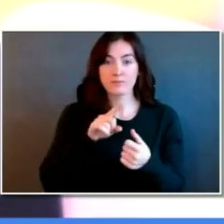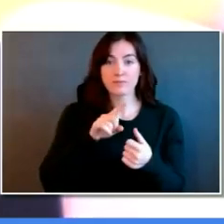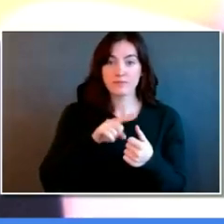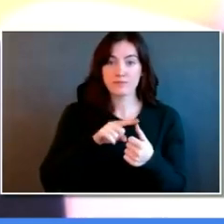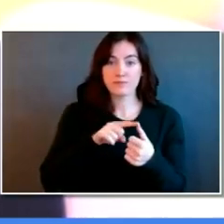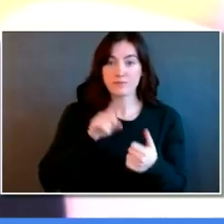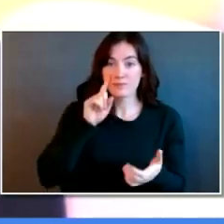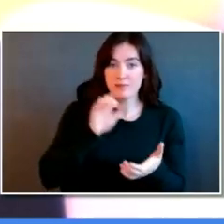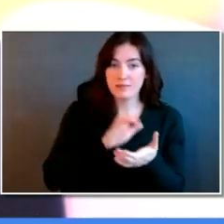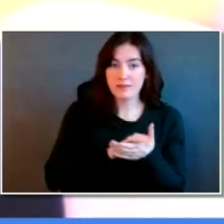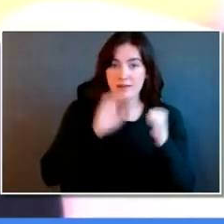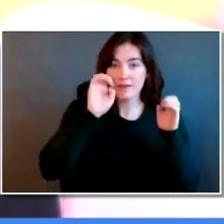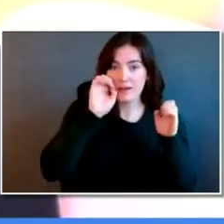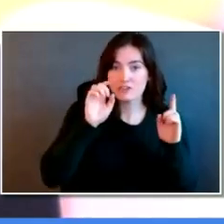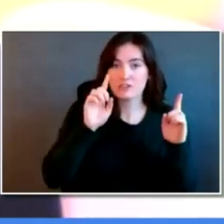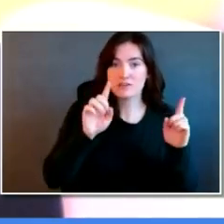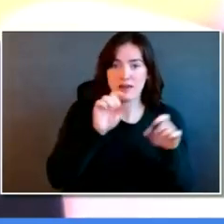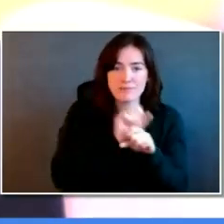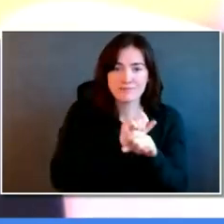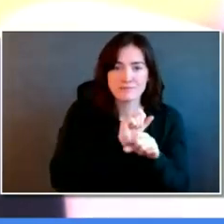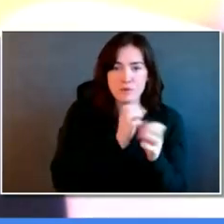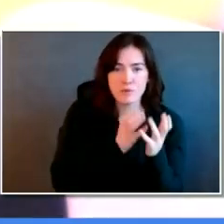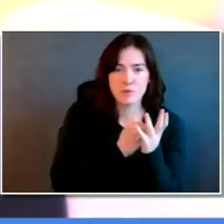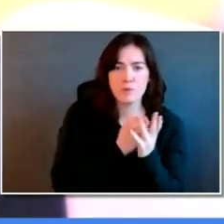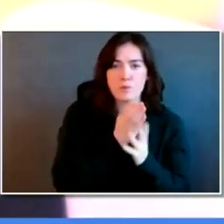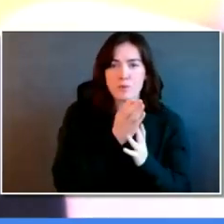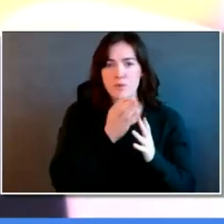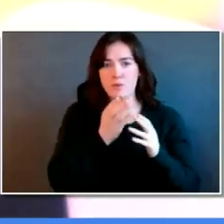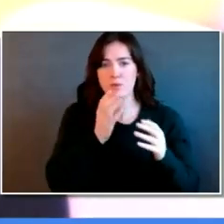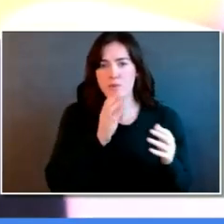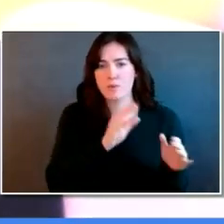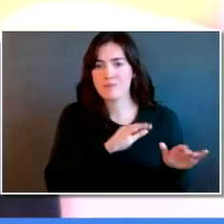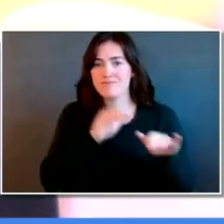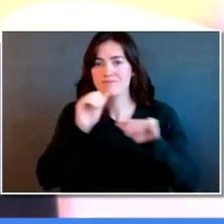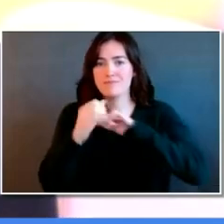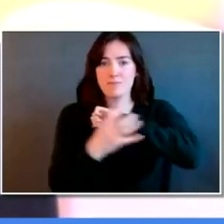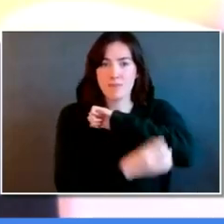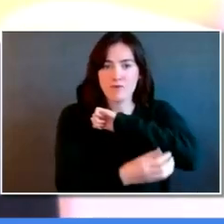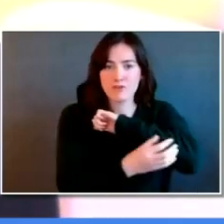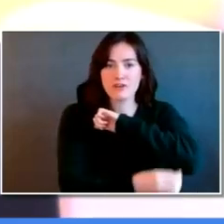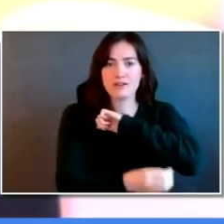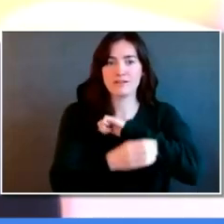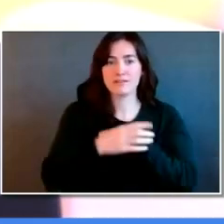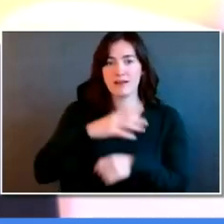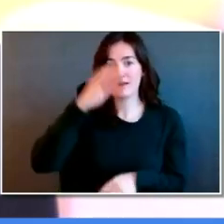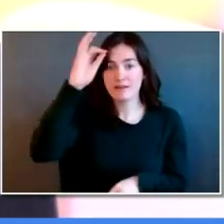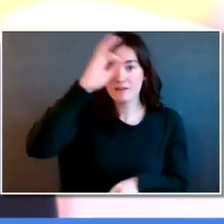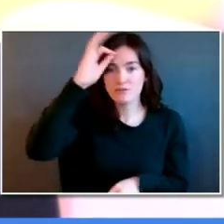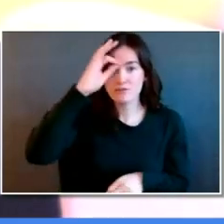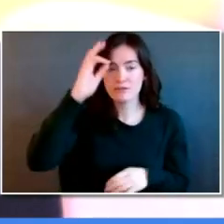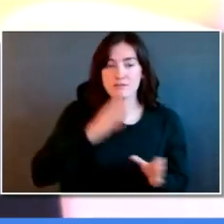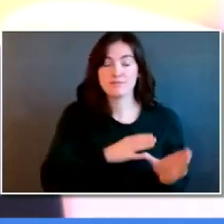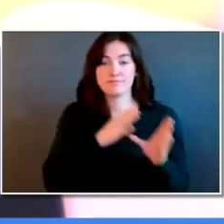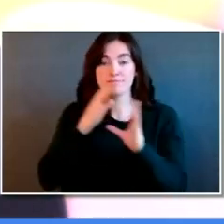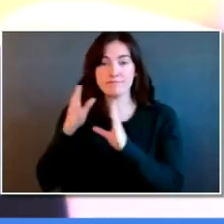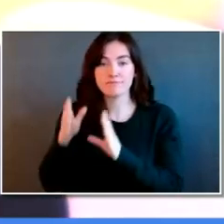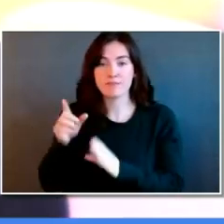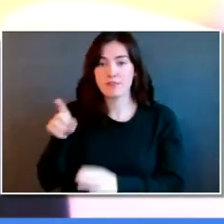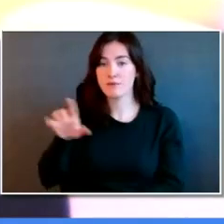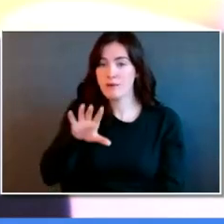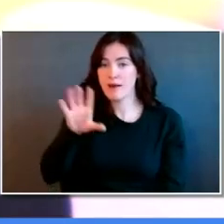way out of poverty and ignorance, and they were African American Baptist